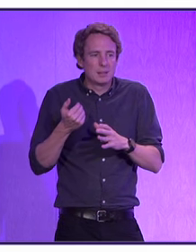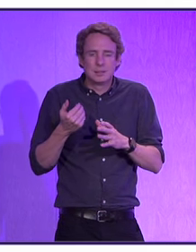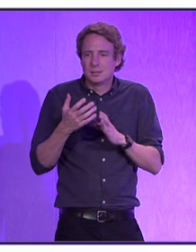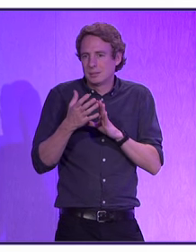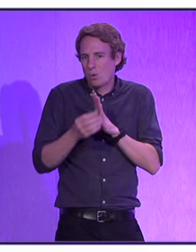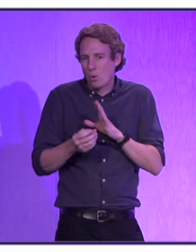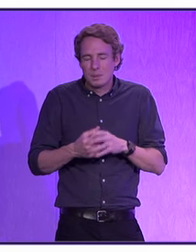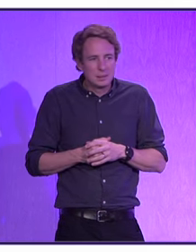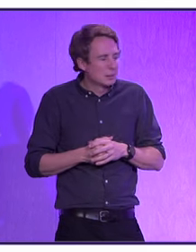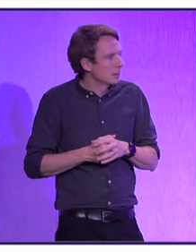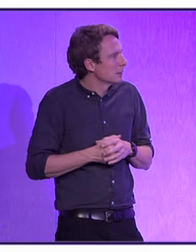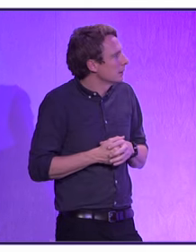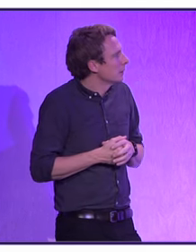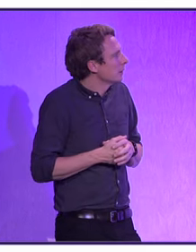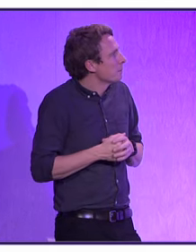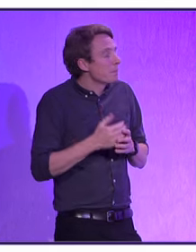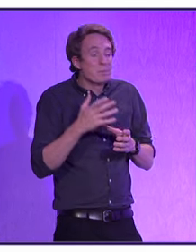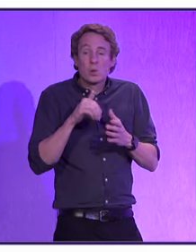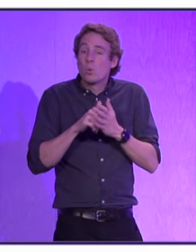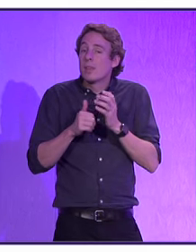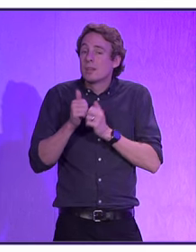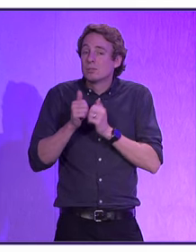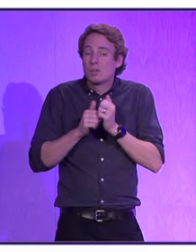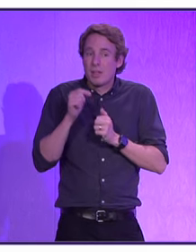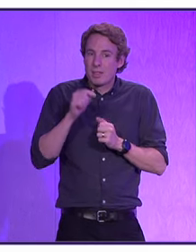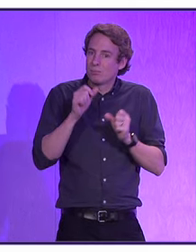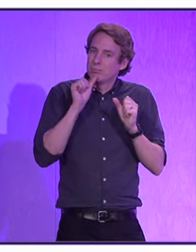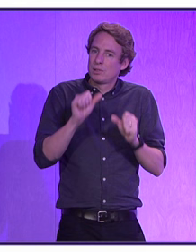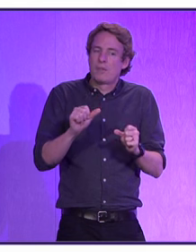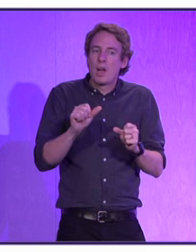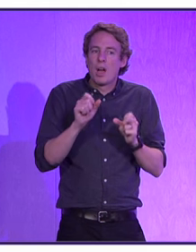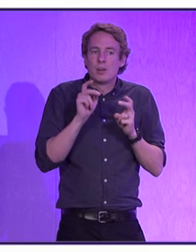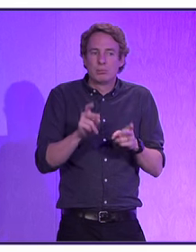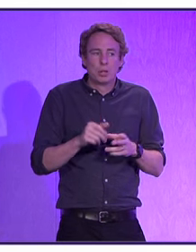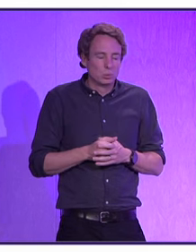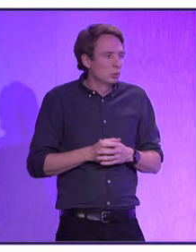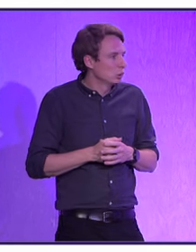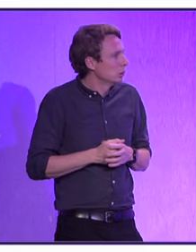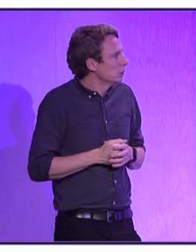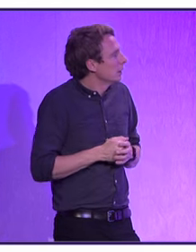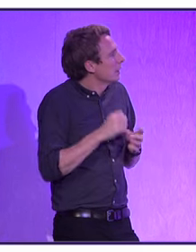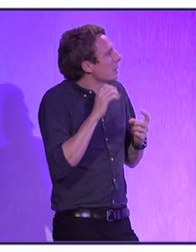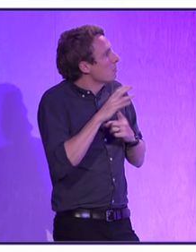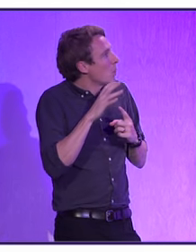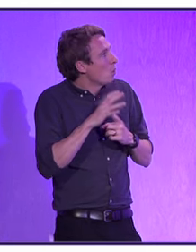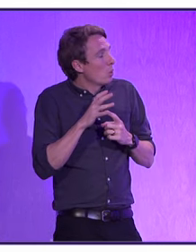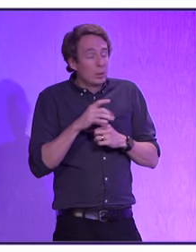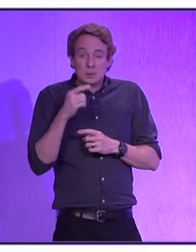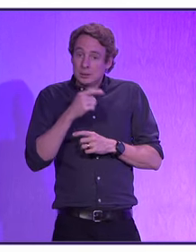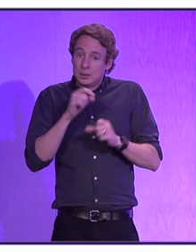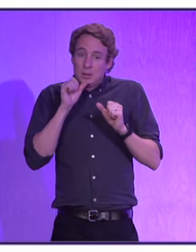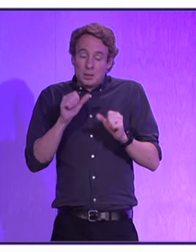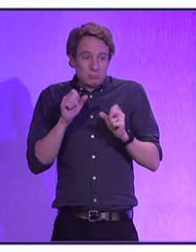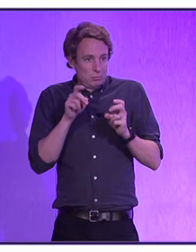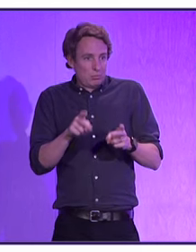modernize the code base, right, or modernize the infrastructure. And this is our preferred approach. It's very important, right, that to have